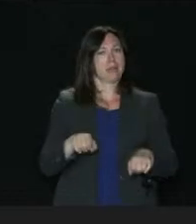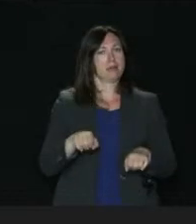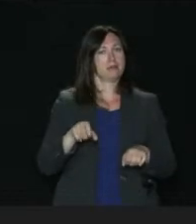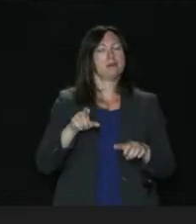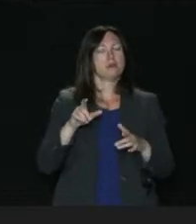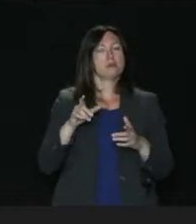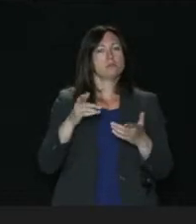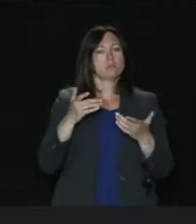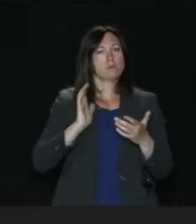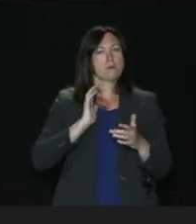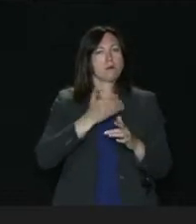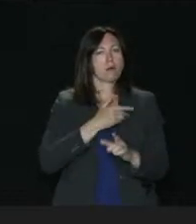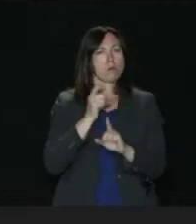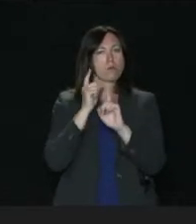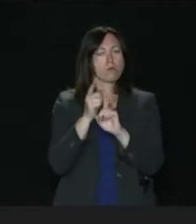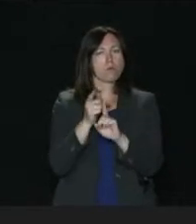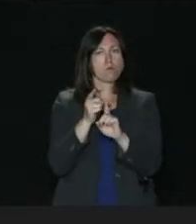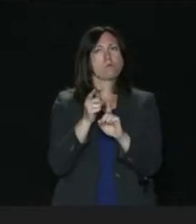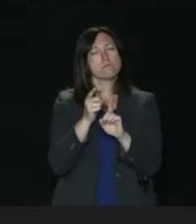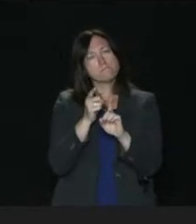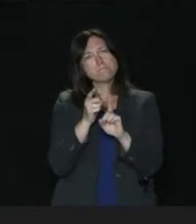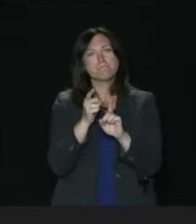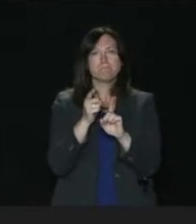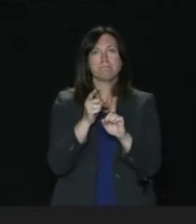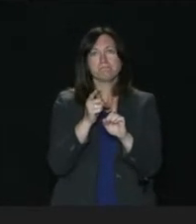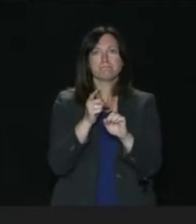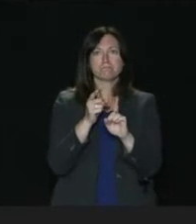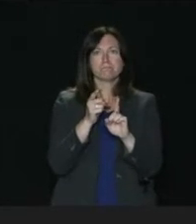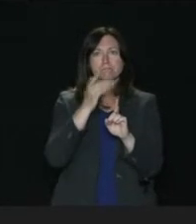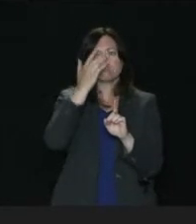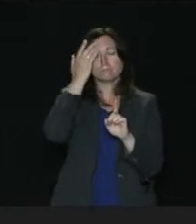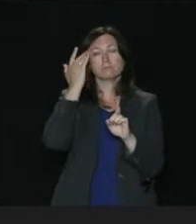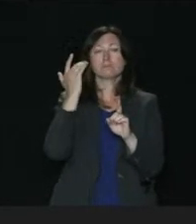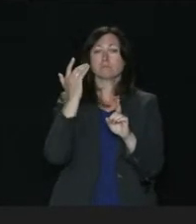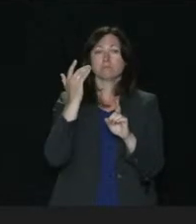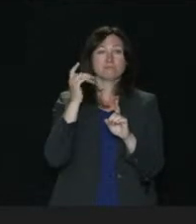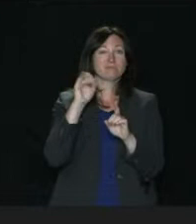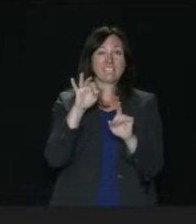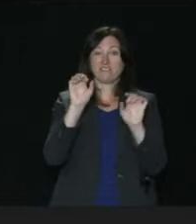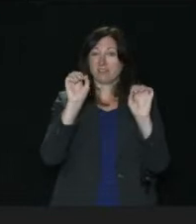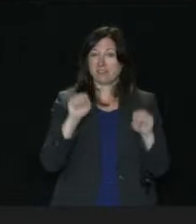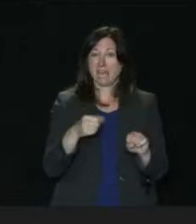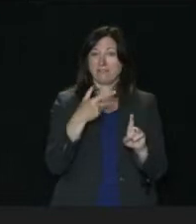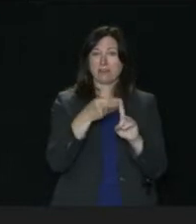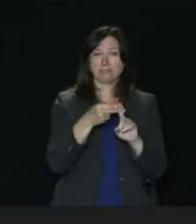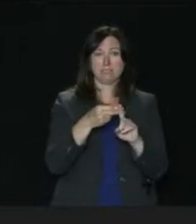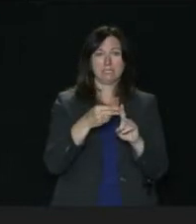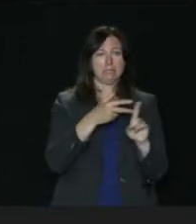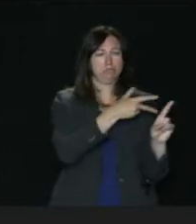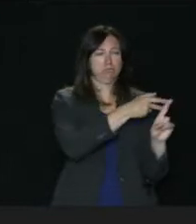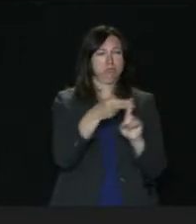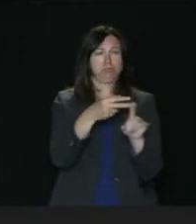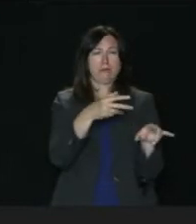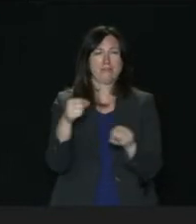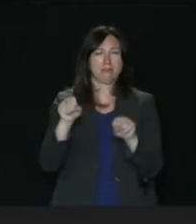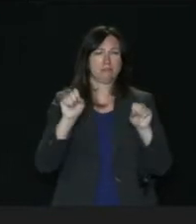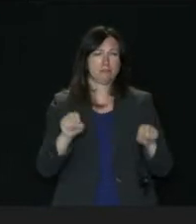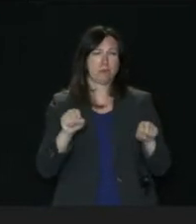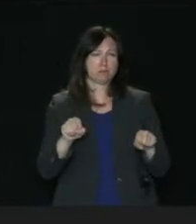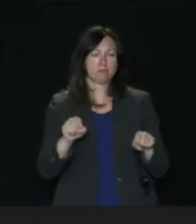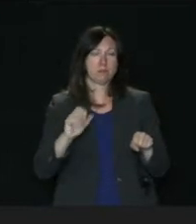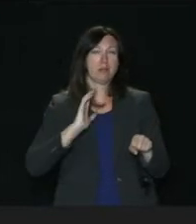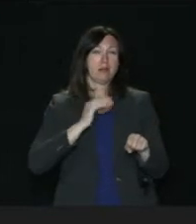and we're trying to, as we've always said, vaccinate as many eligible Canadians as quickly as possible. And we're aiming,